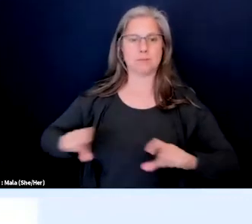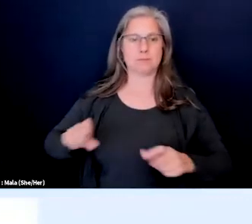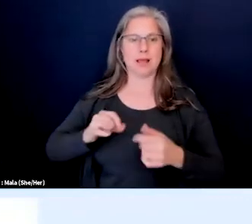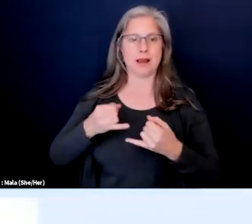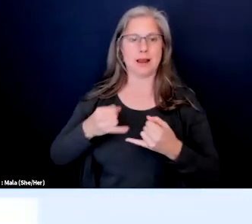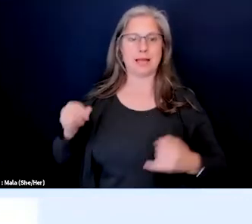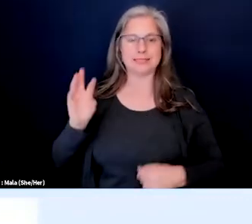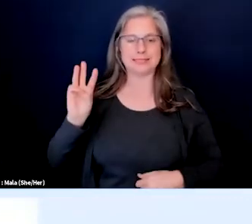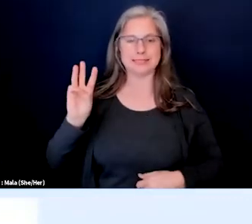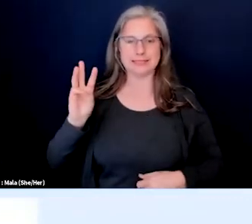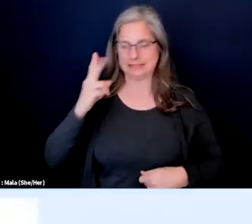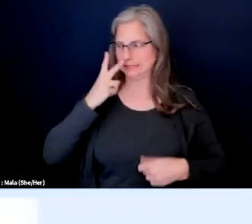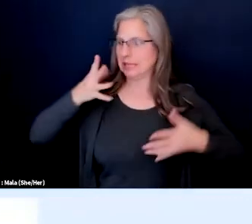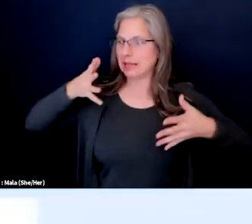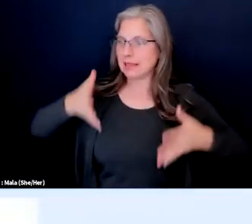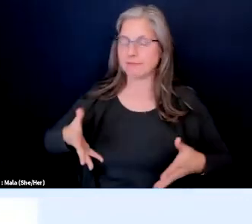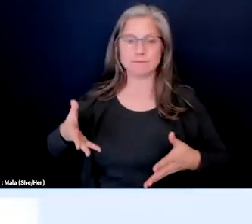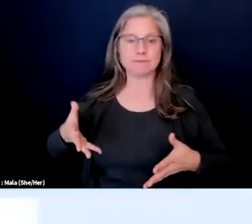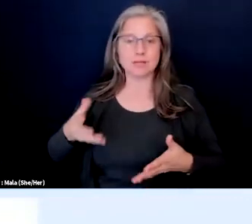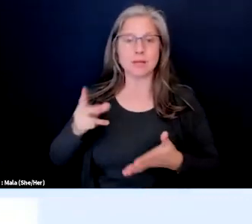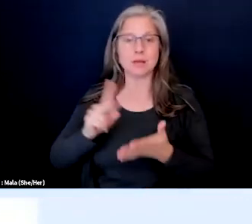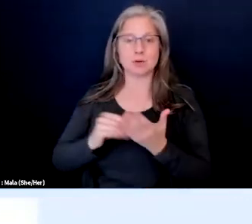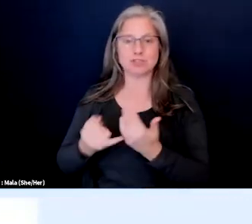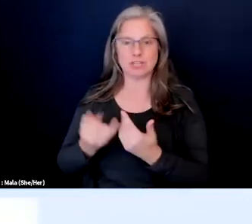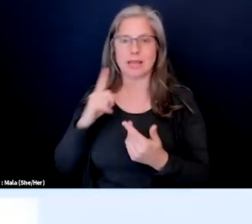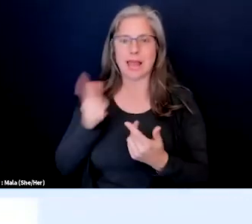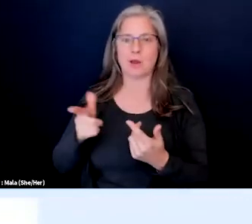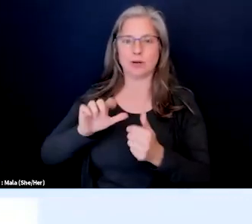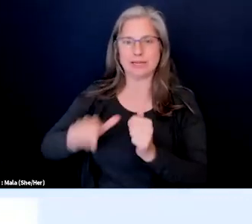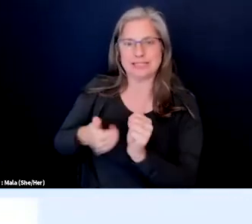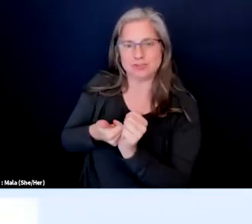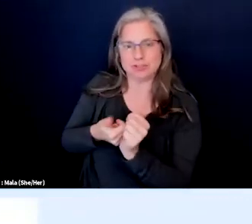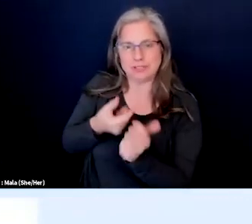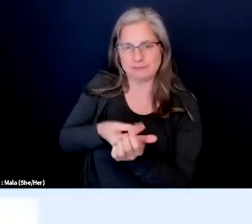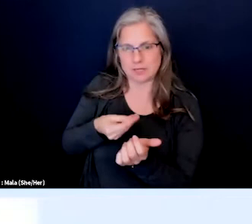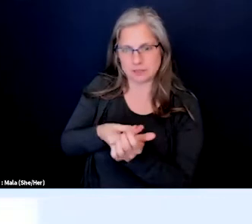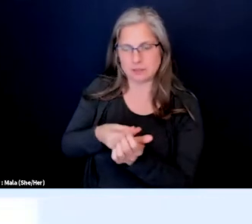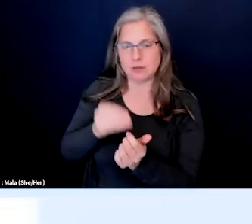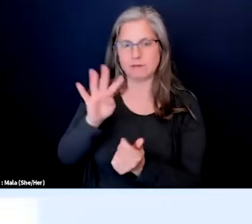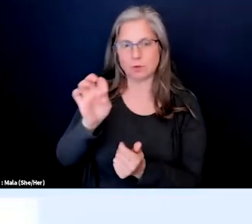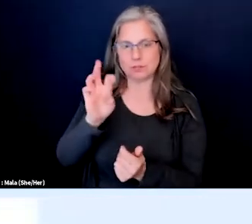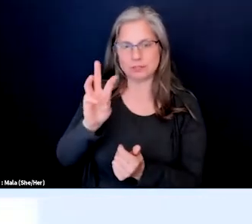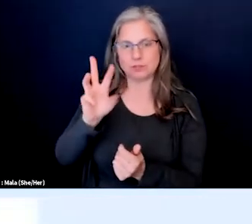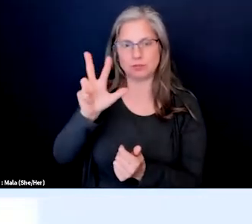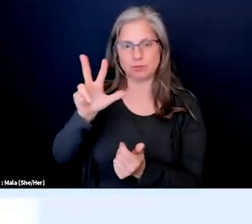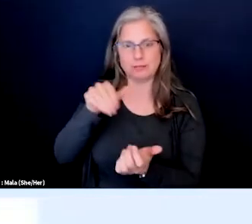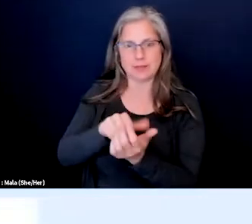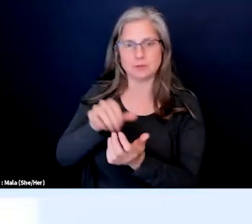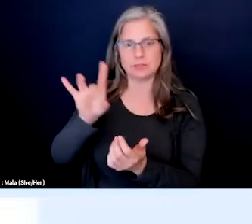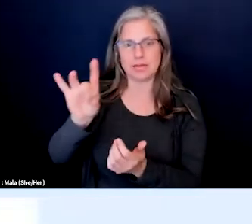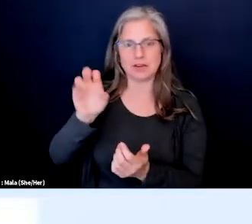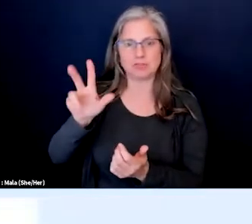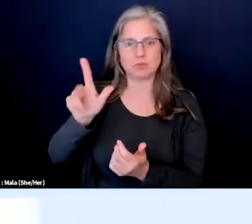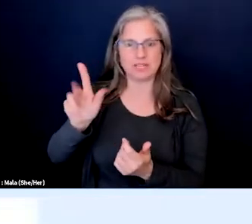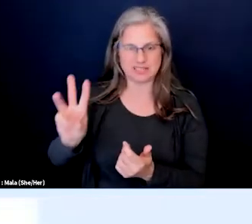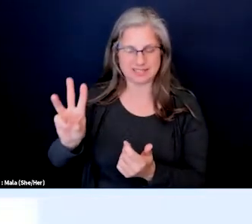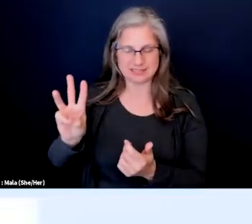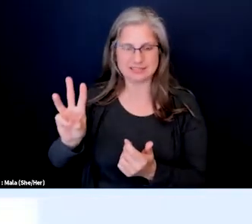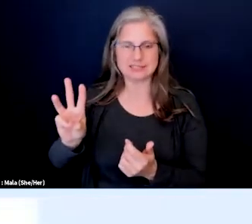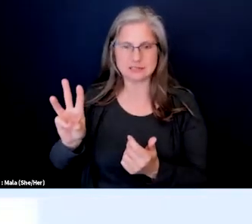can see is our remaining project budget, and that is our contingency fund. So we have $463,000 and change